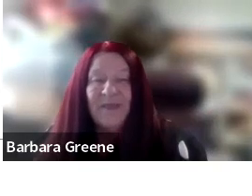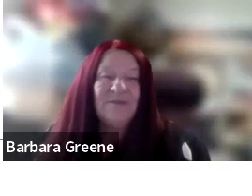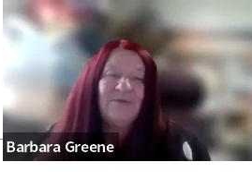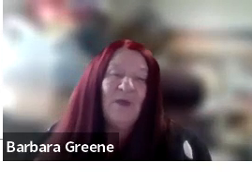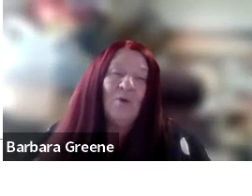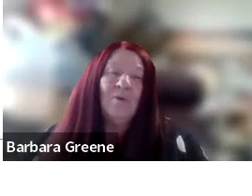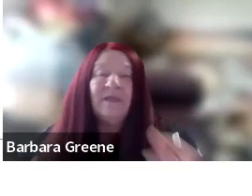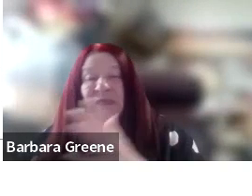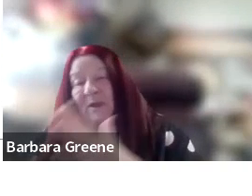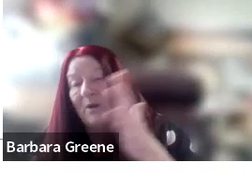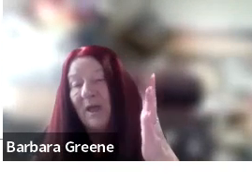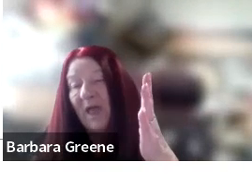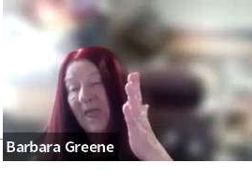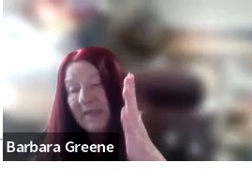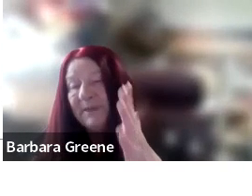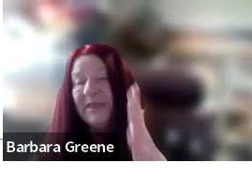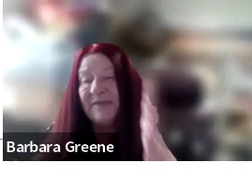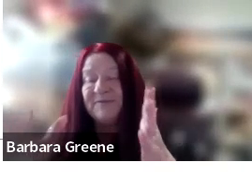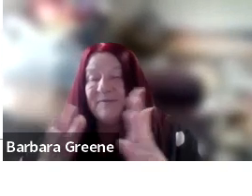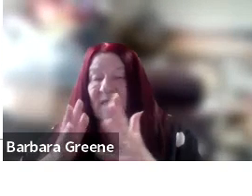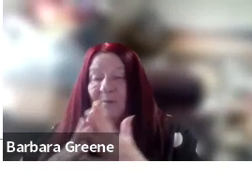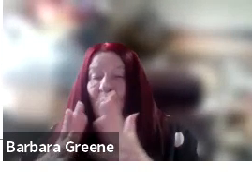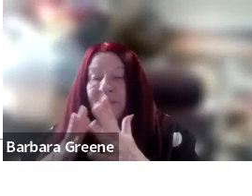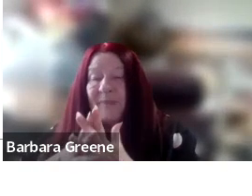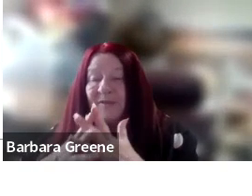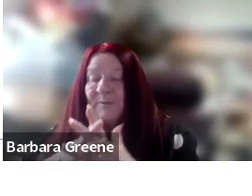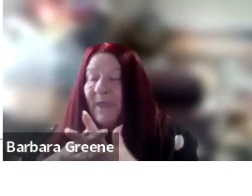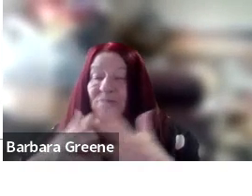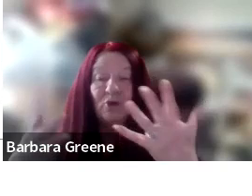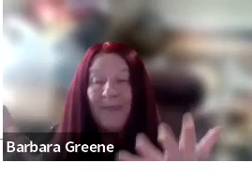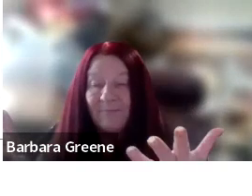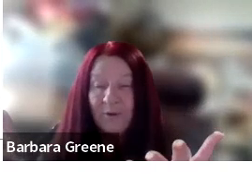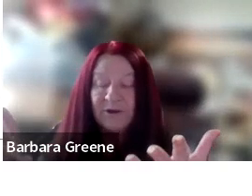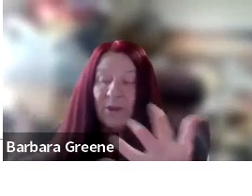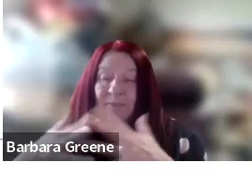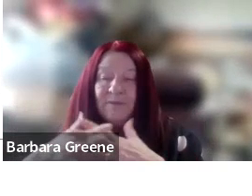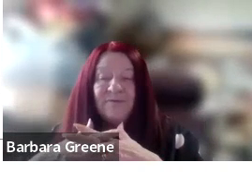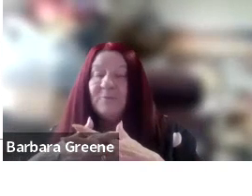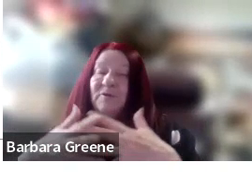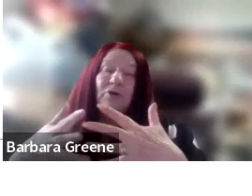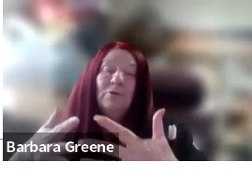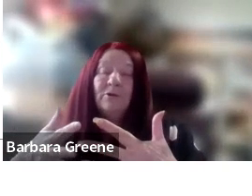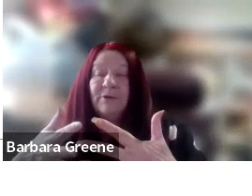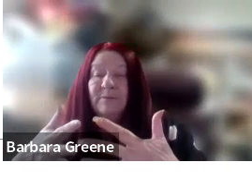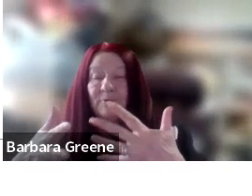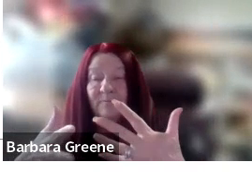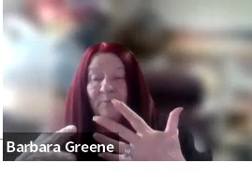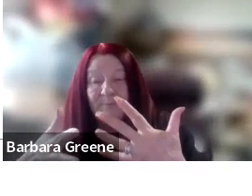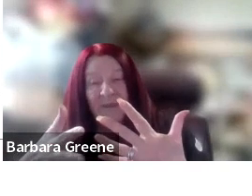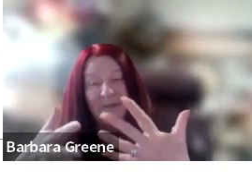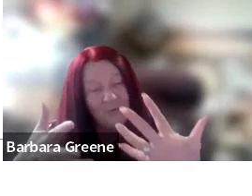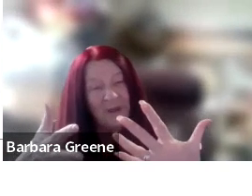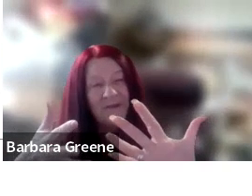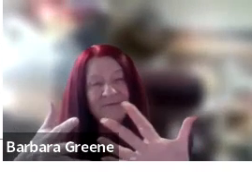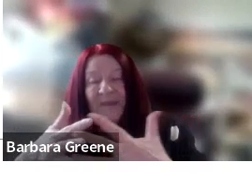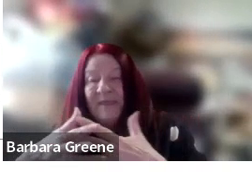for that. So in many cases, one of the things we found, and you may have already known this, it was a new learning for